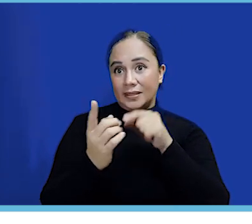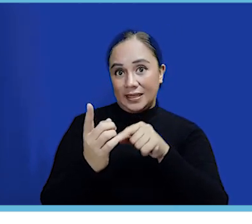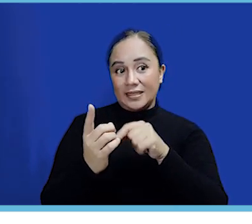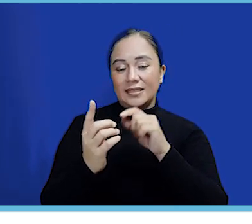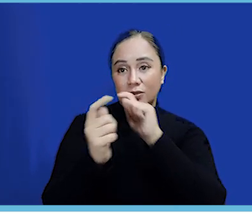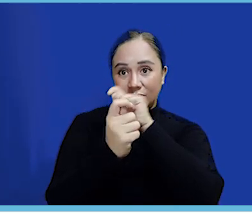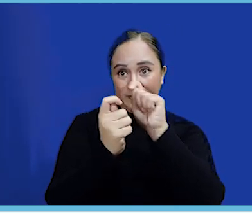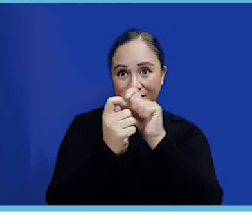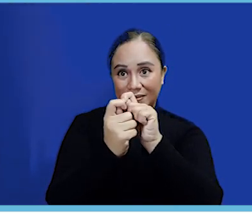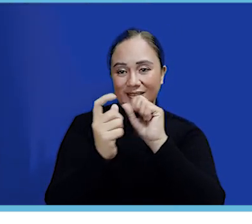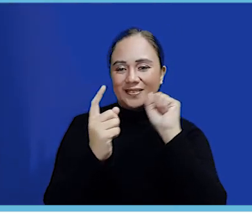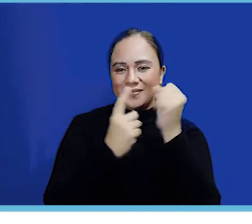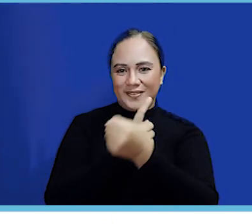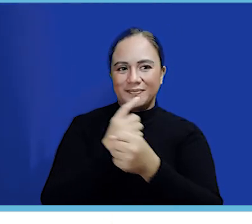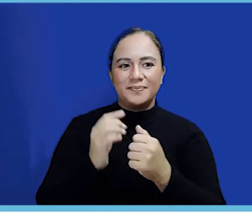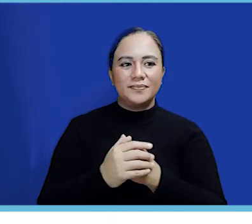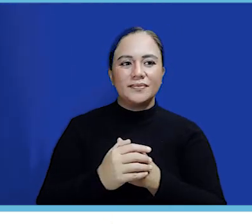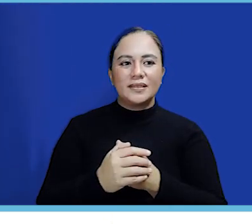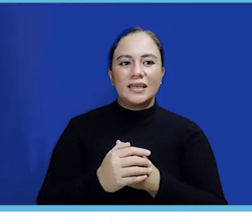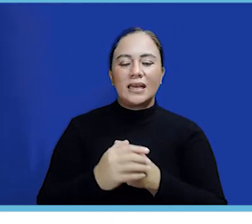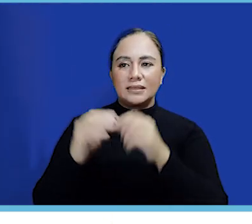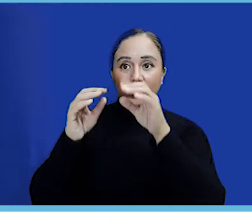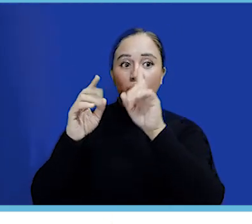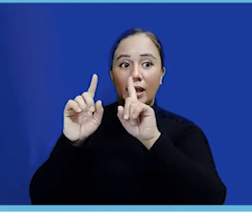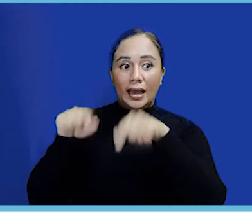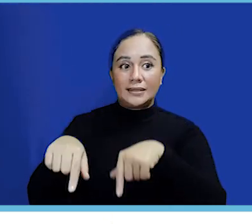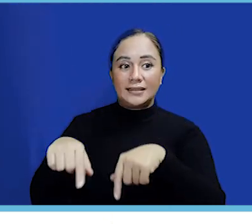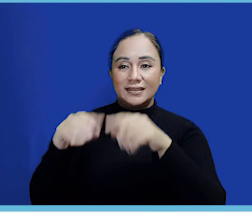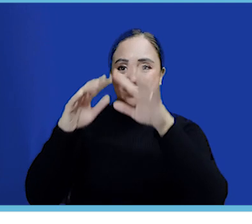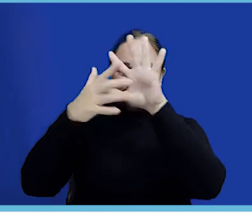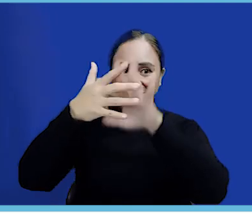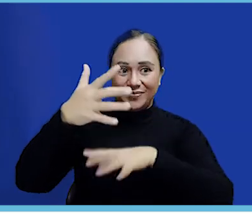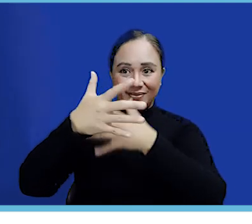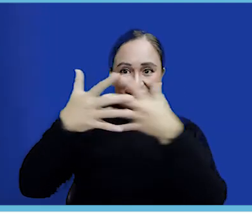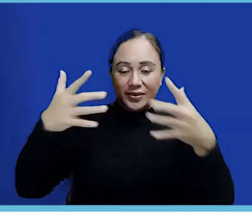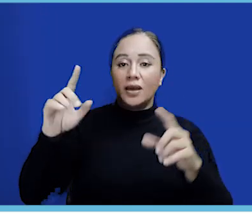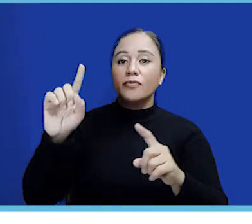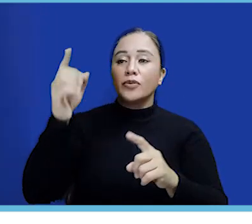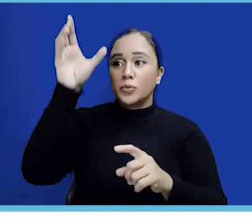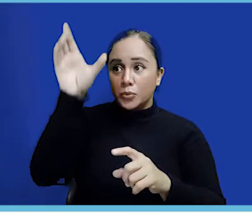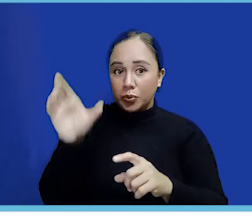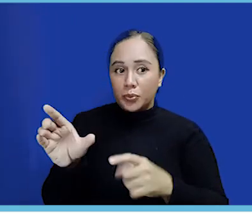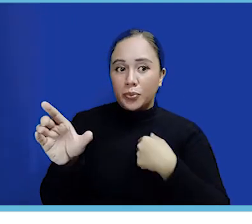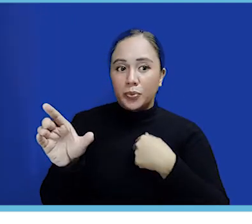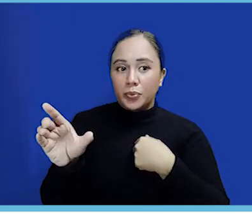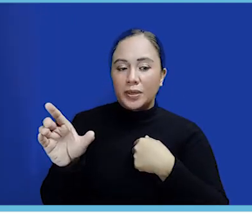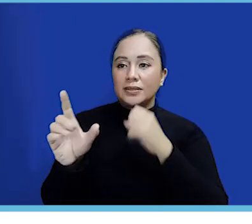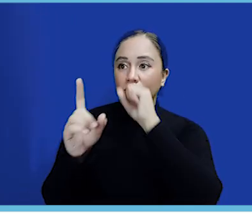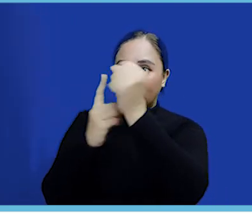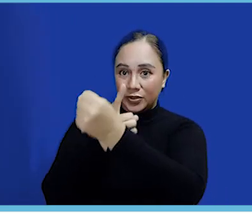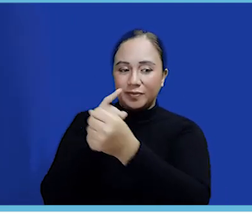in these particular situations. Please supply your answer in this table. The first column contains the